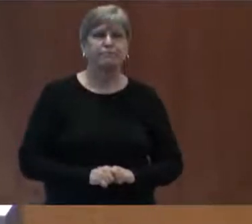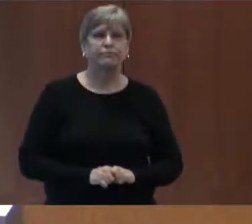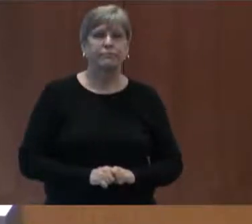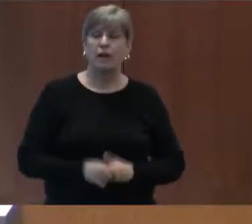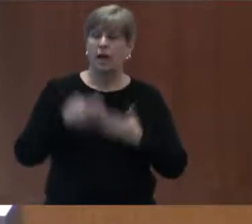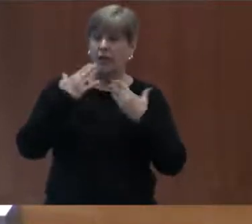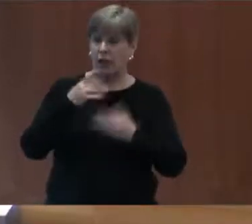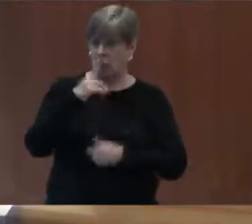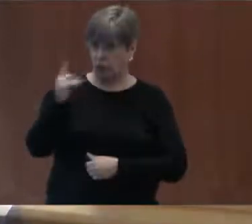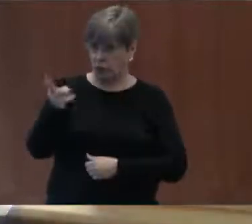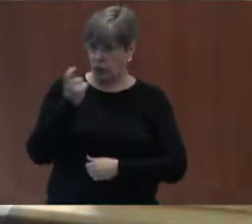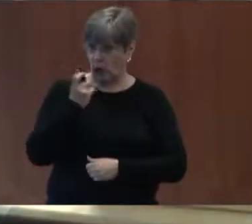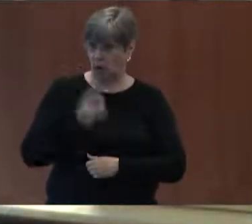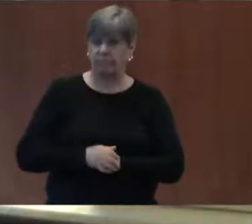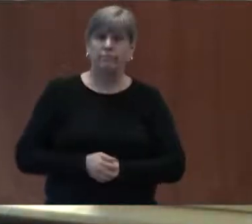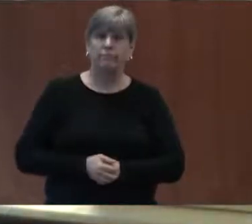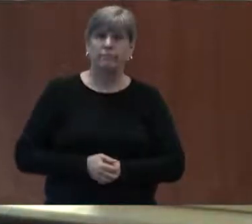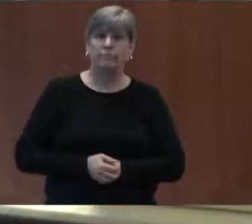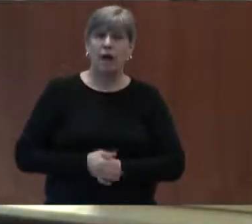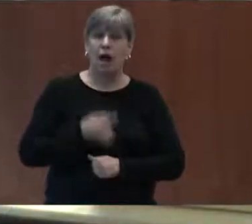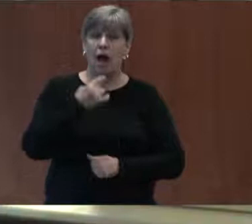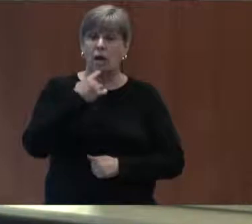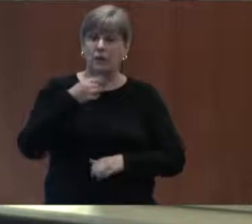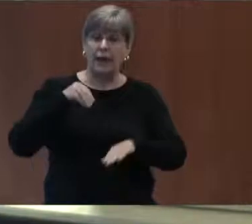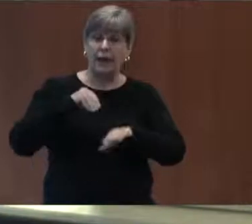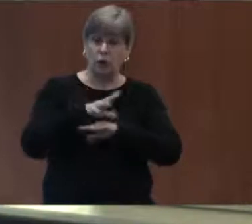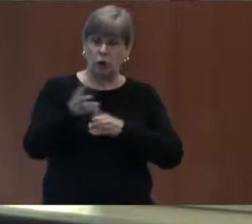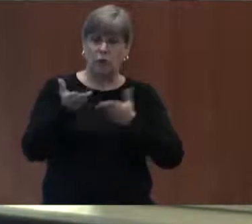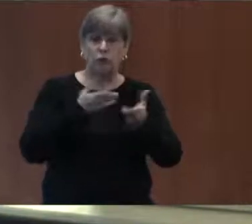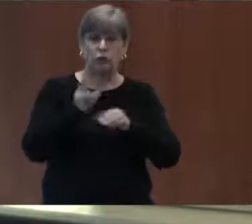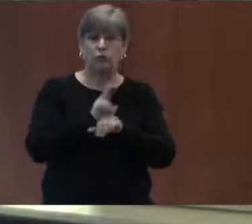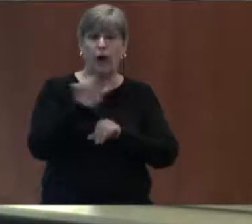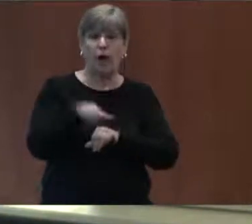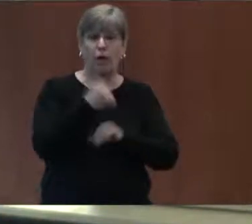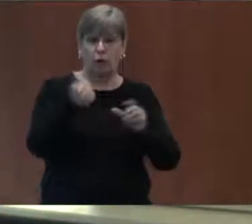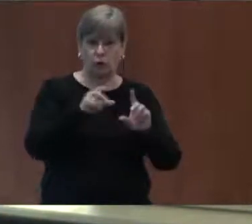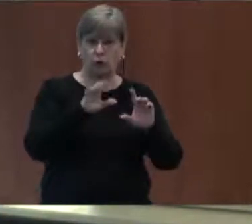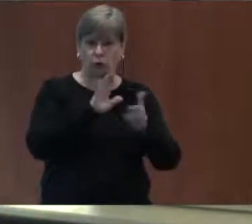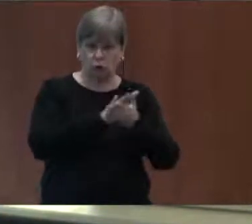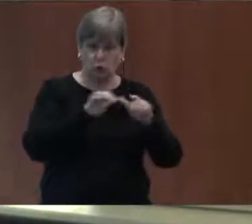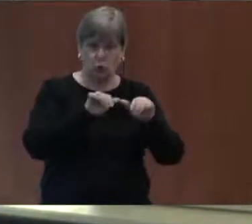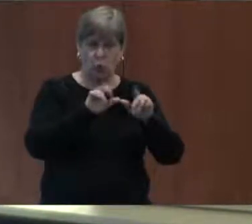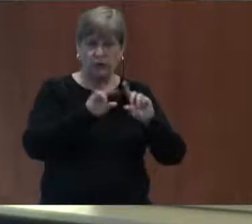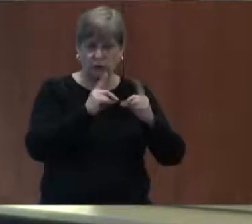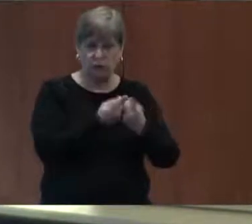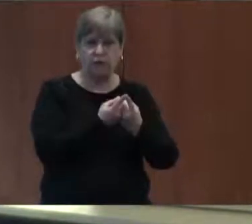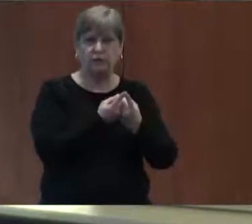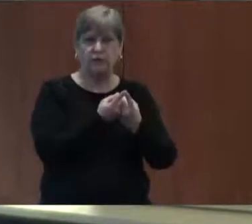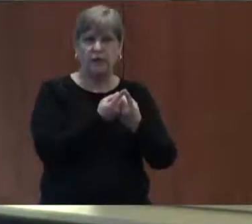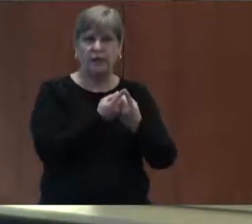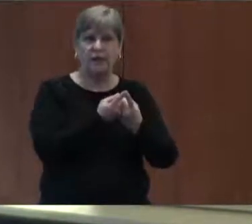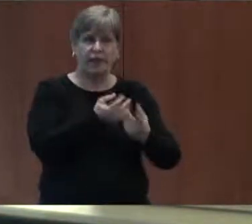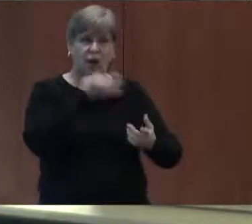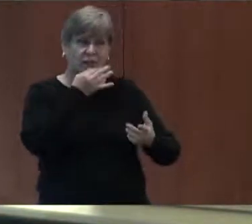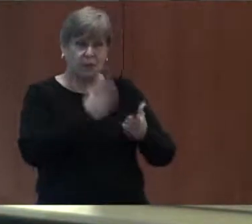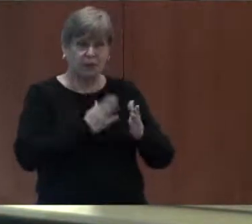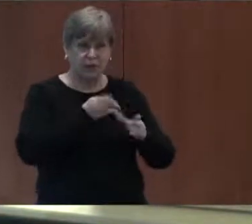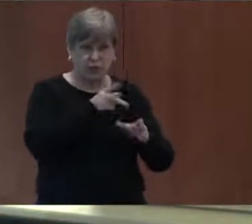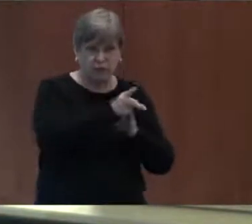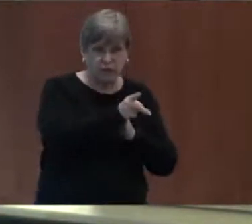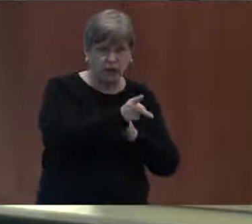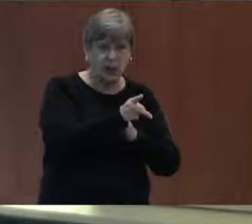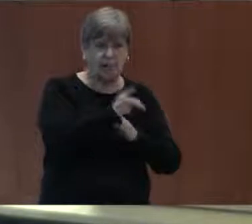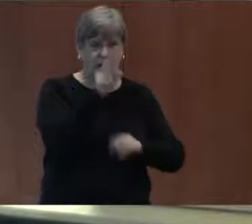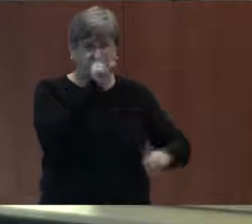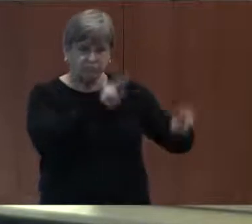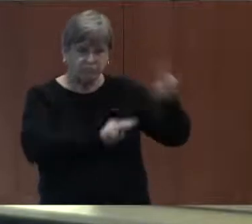Thank you for the question. I would say that the consulting service is used by other districts, and what they do is they're experts in their field. They take a look at all of the